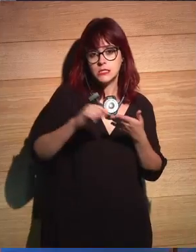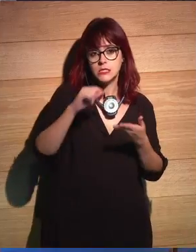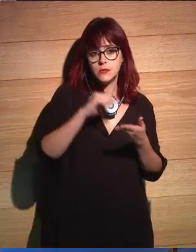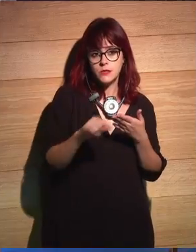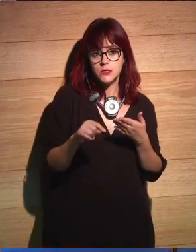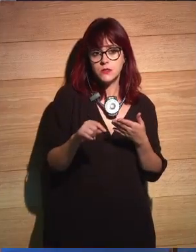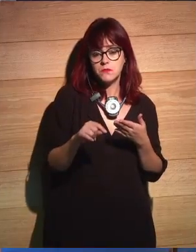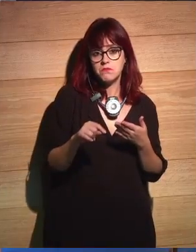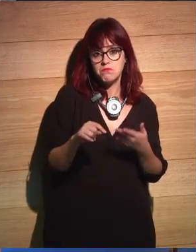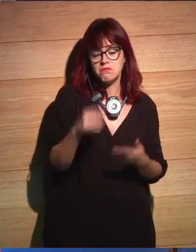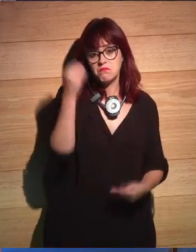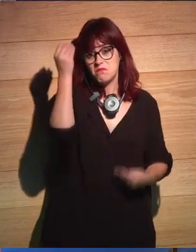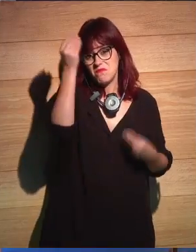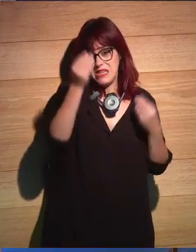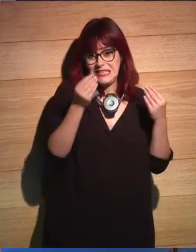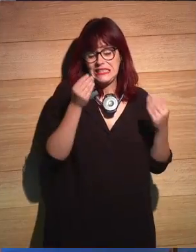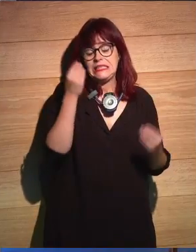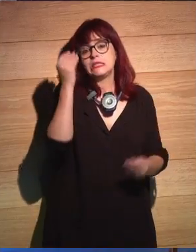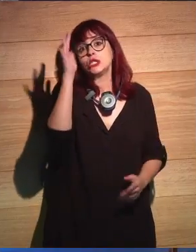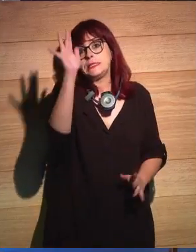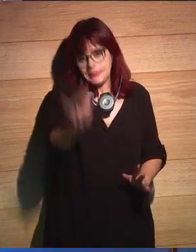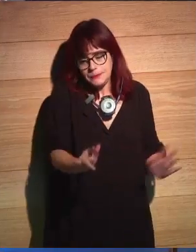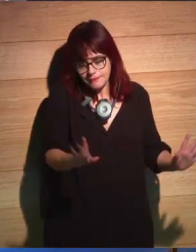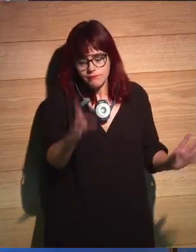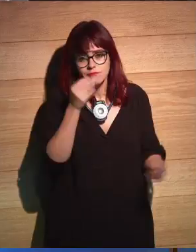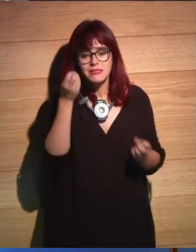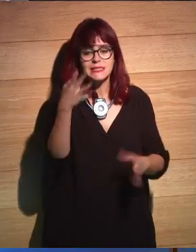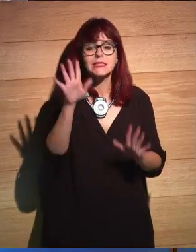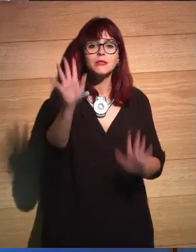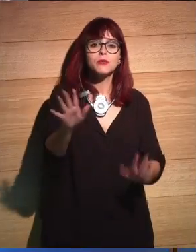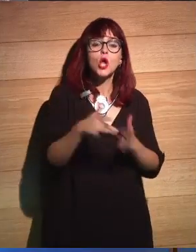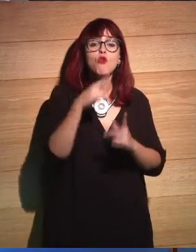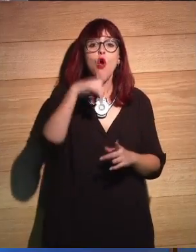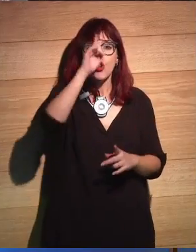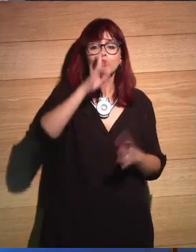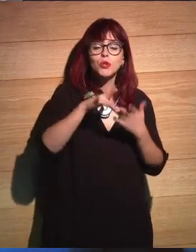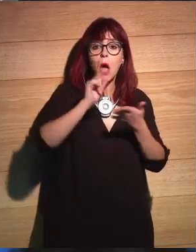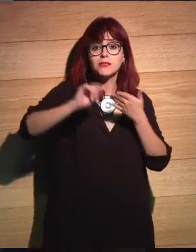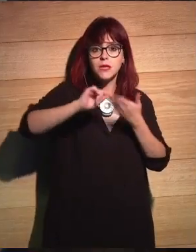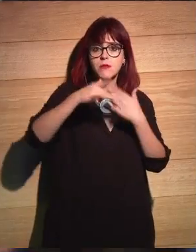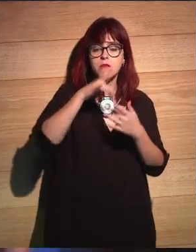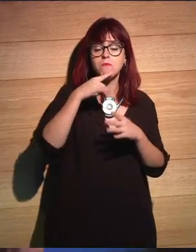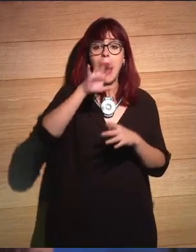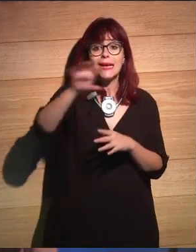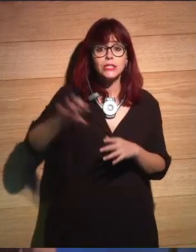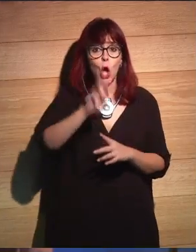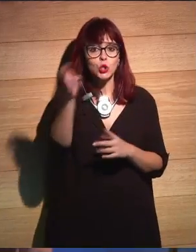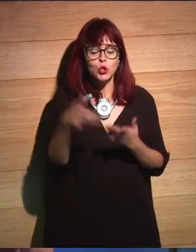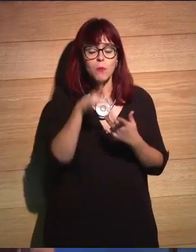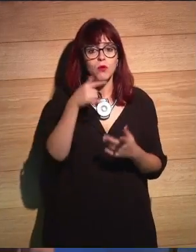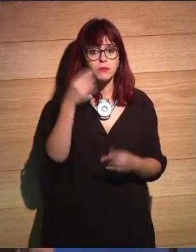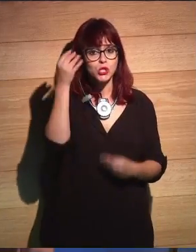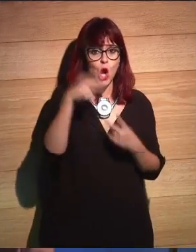That might be. I don't know what it's like to start writing in other countries, but I know that we're very fortunate in Norway with